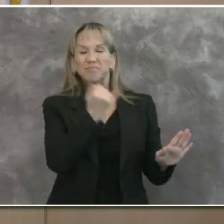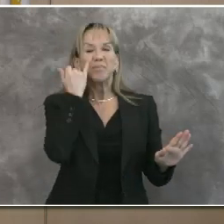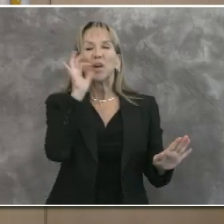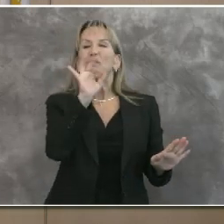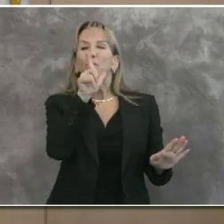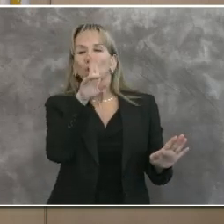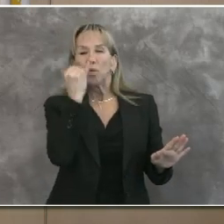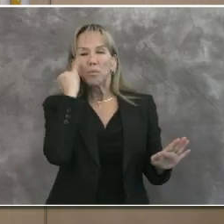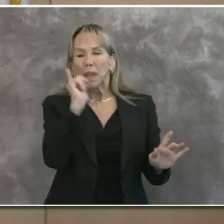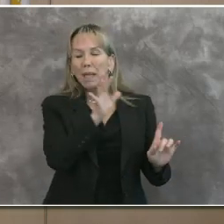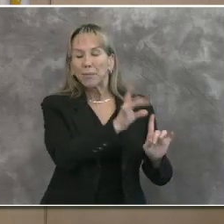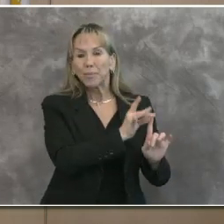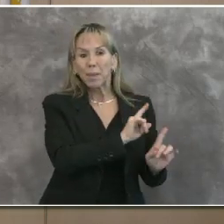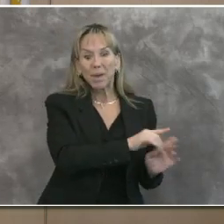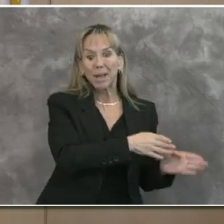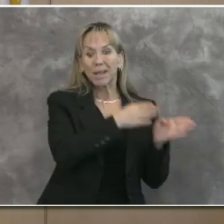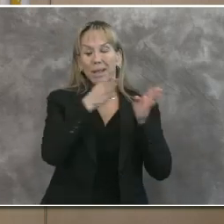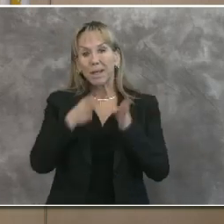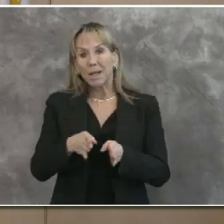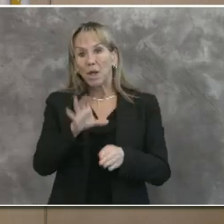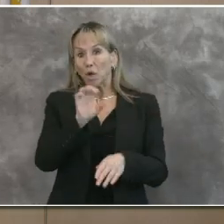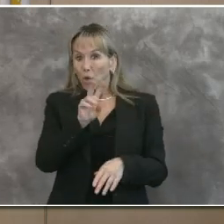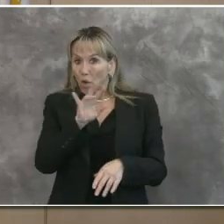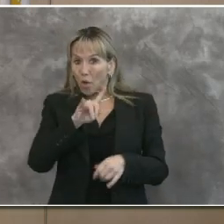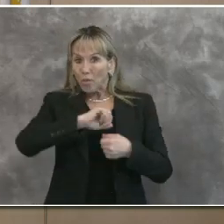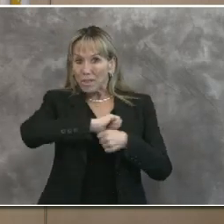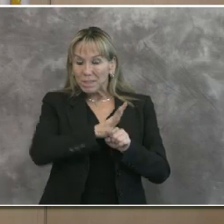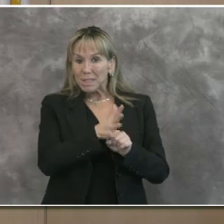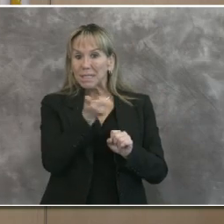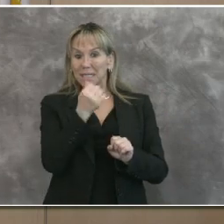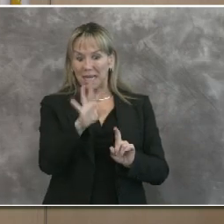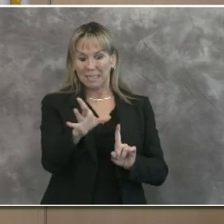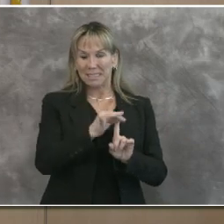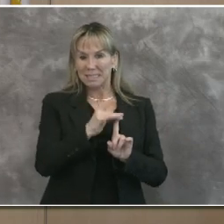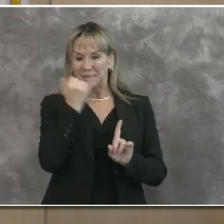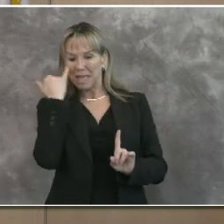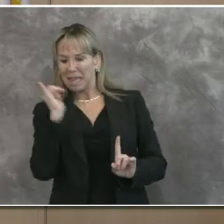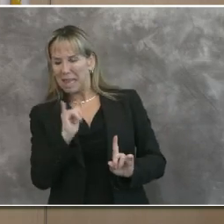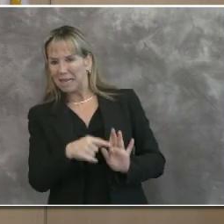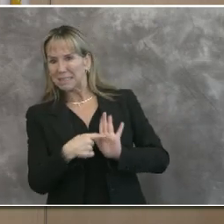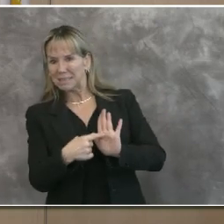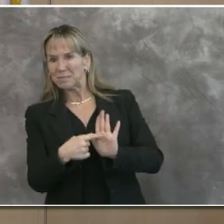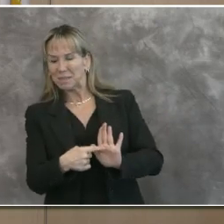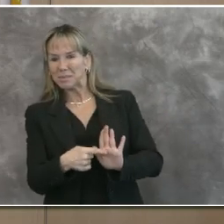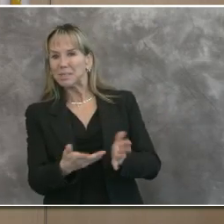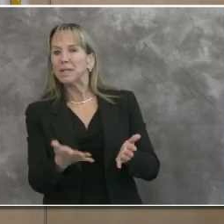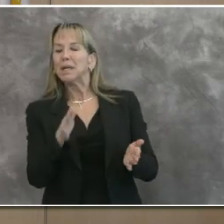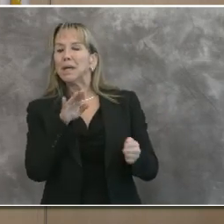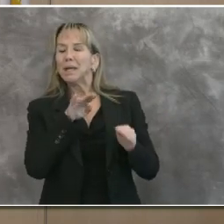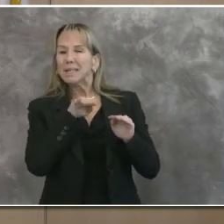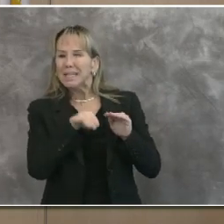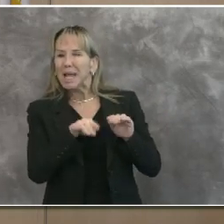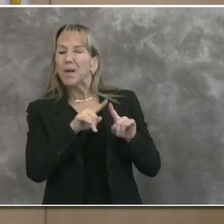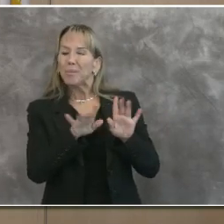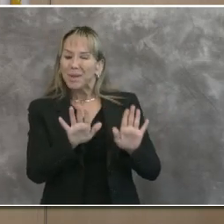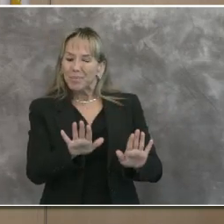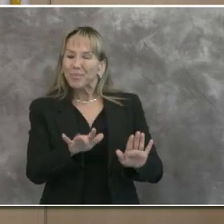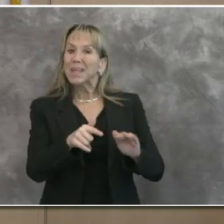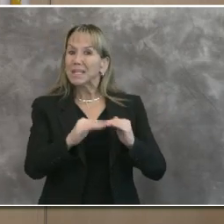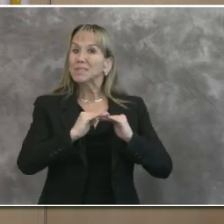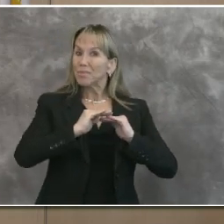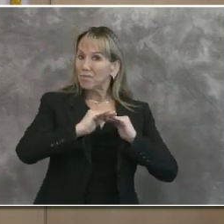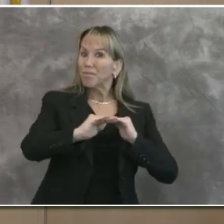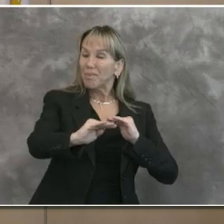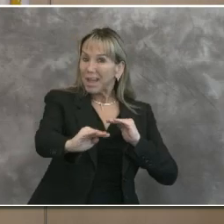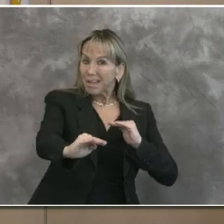COVID-like cases, the syndrome associated with that, it's been variable, and at best, it's